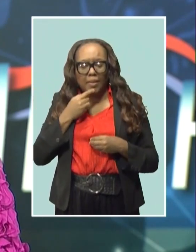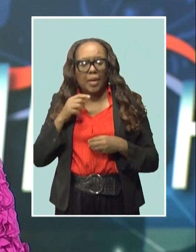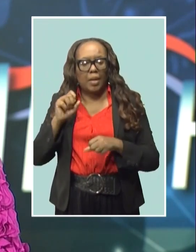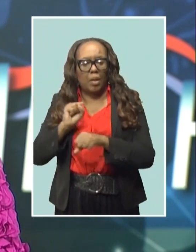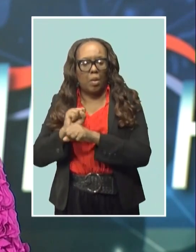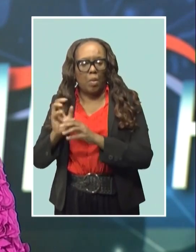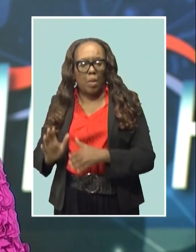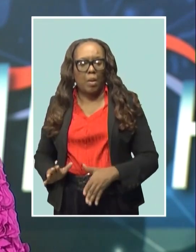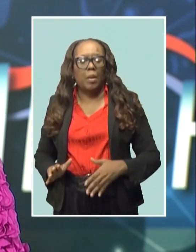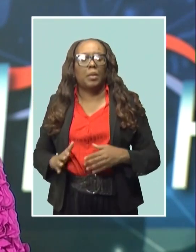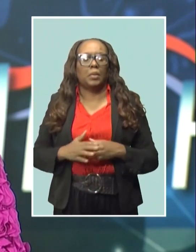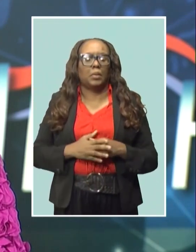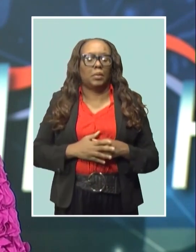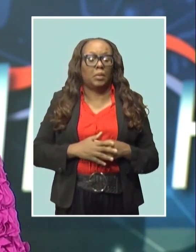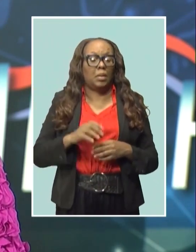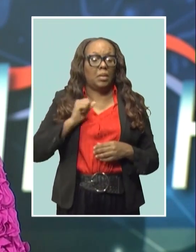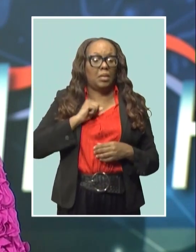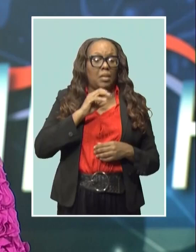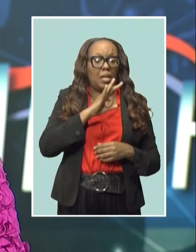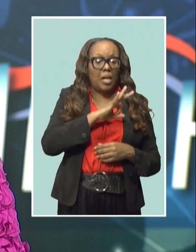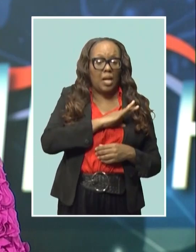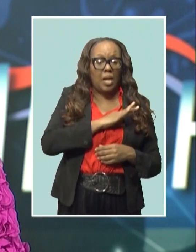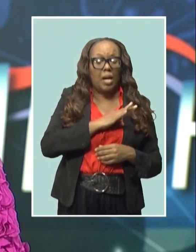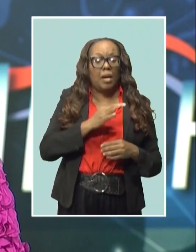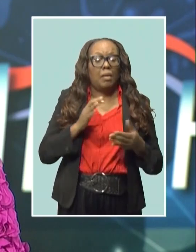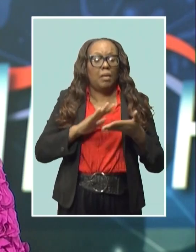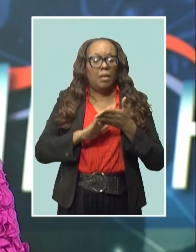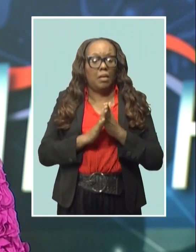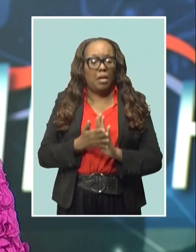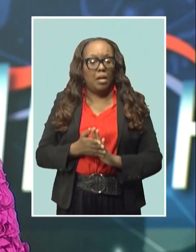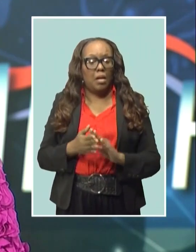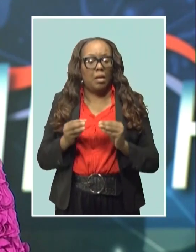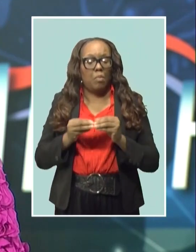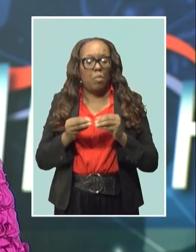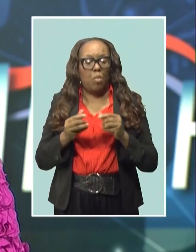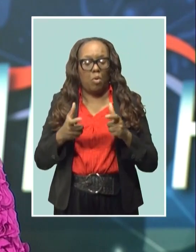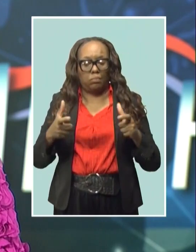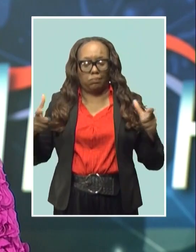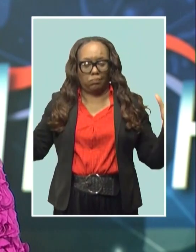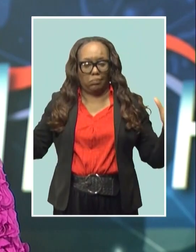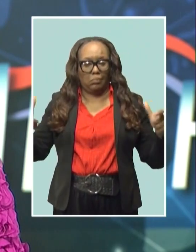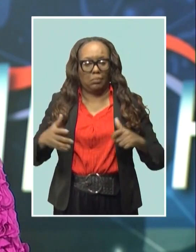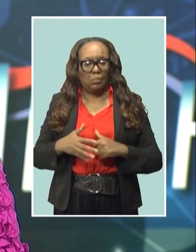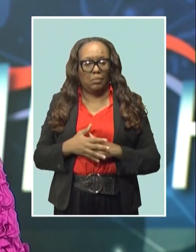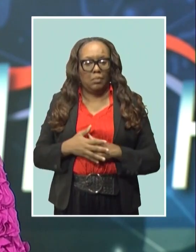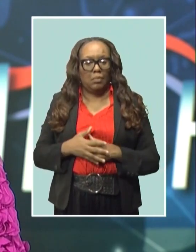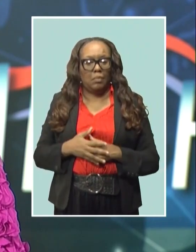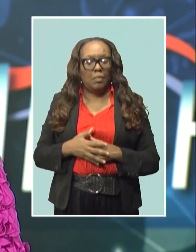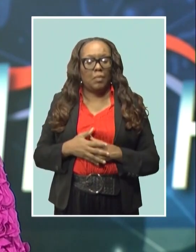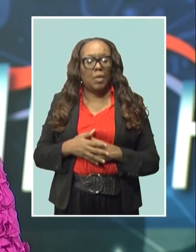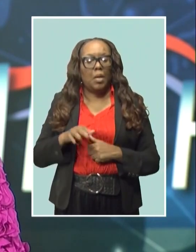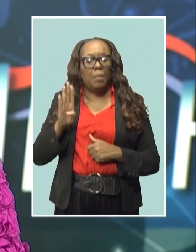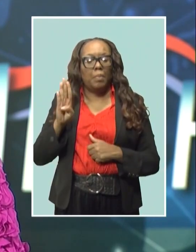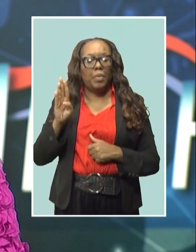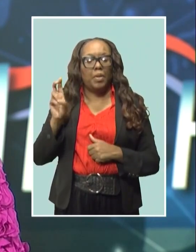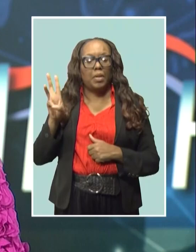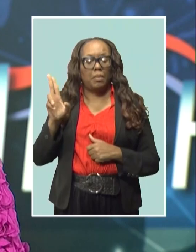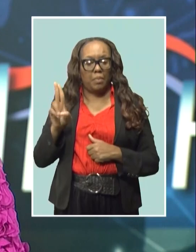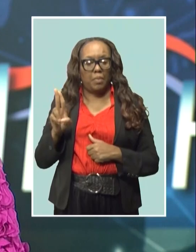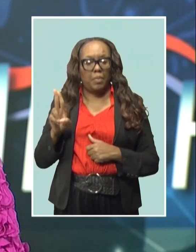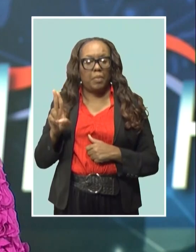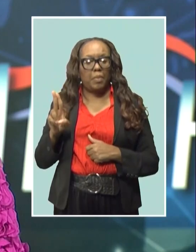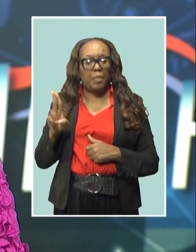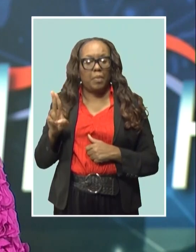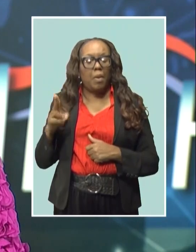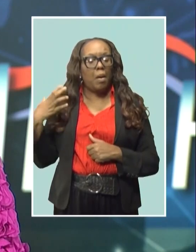is widening worldwide. BWU General Secretary Tony Moore says the experience of COVID-19 also exposed further